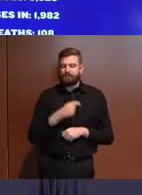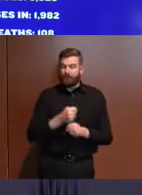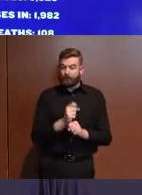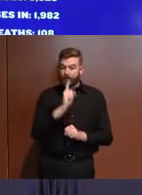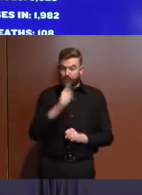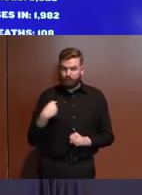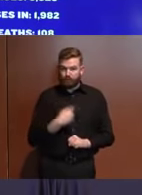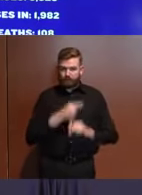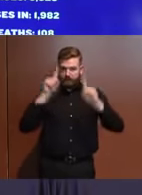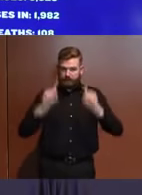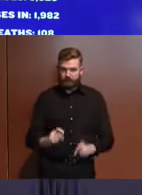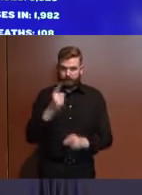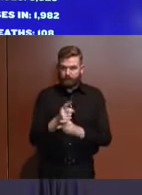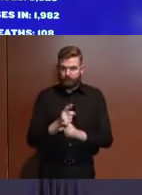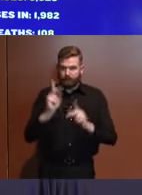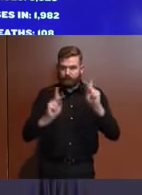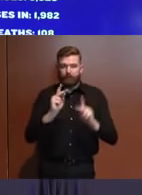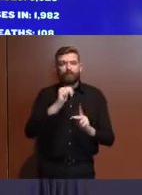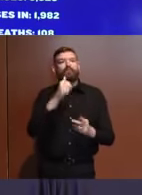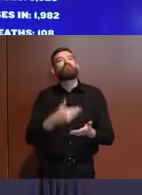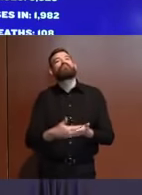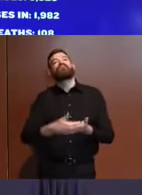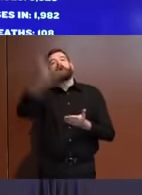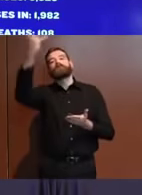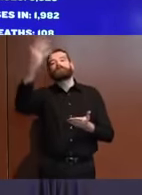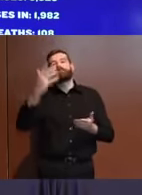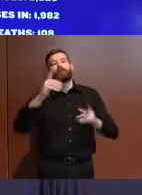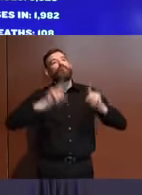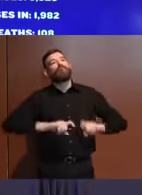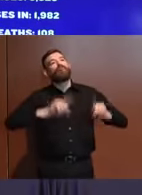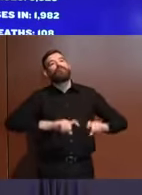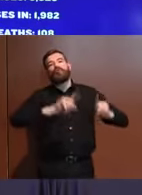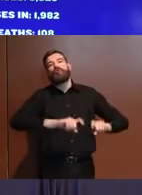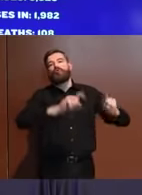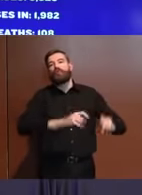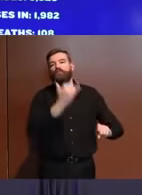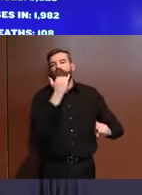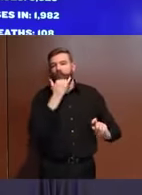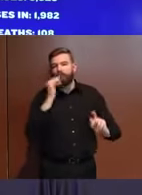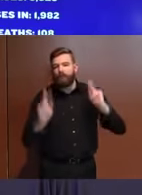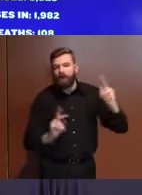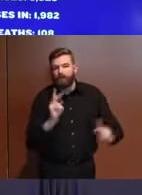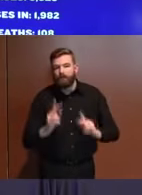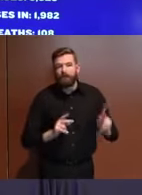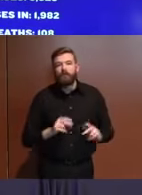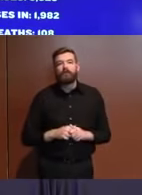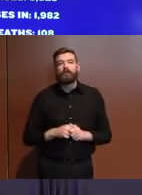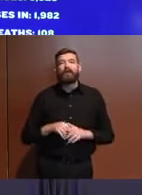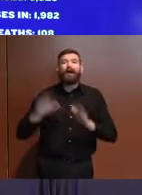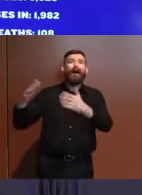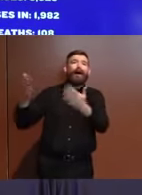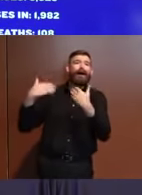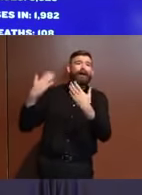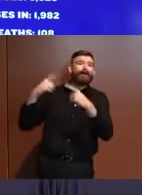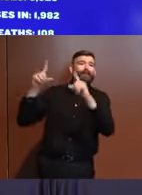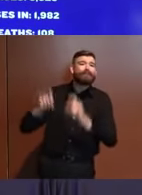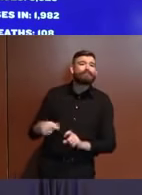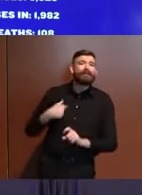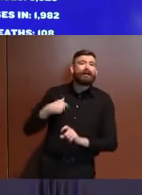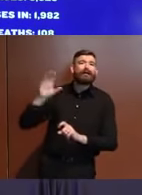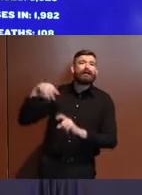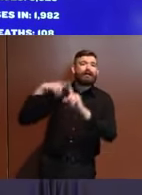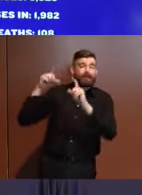wasting tests. Testing the worried well, the so-called worried well, and the asymptomatic would be